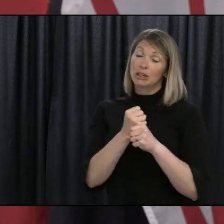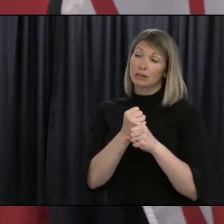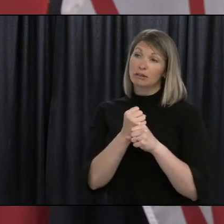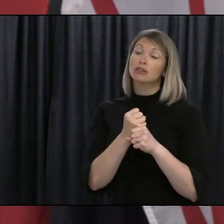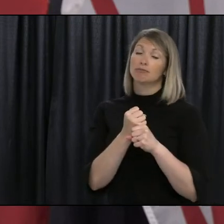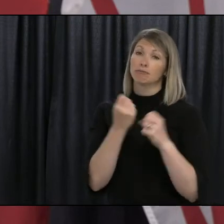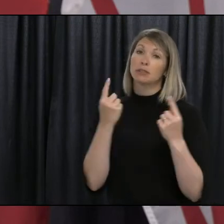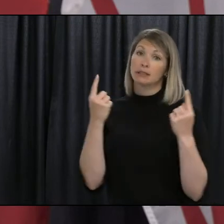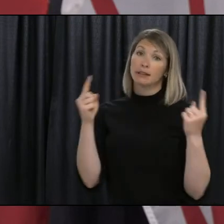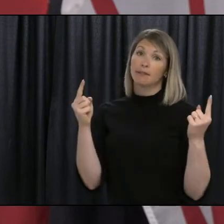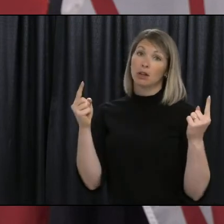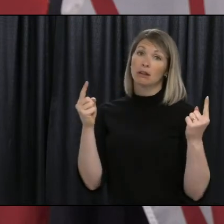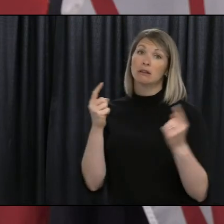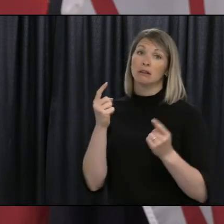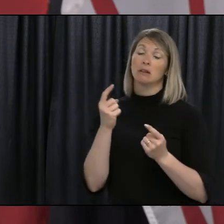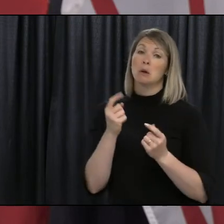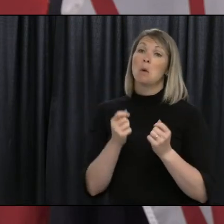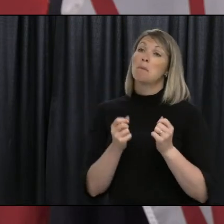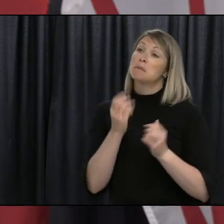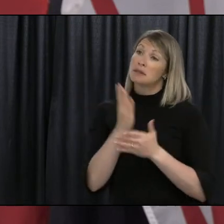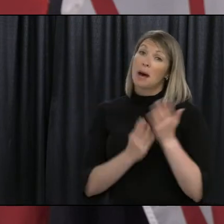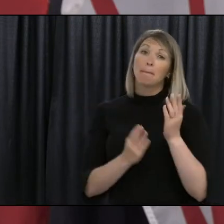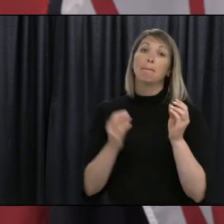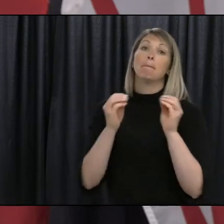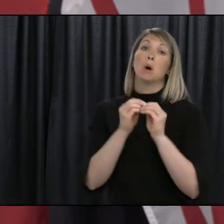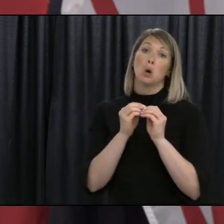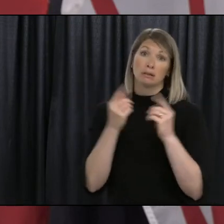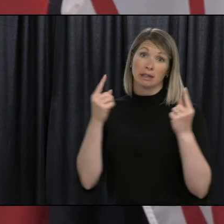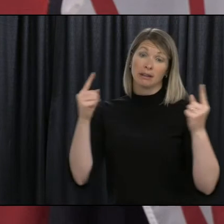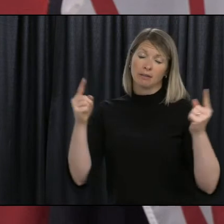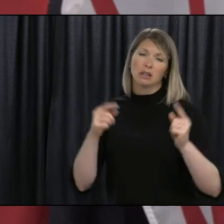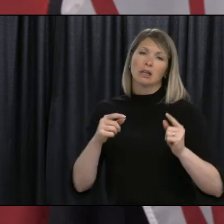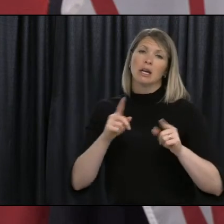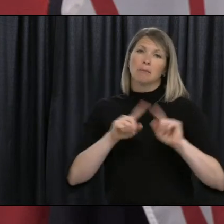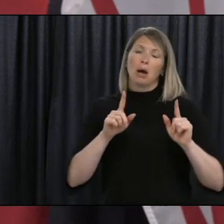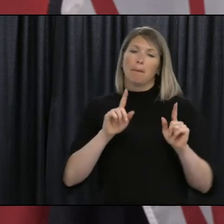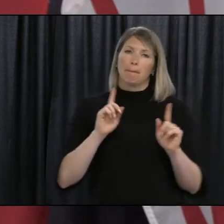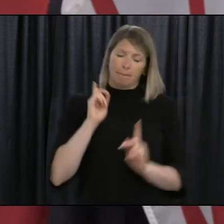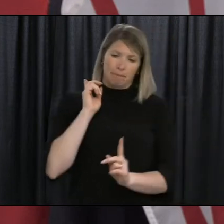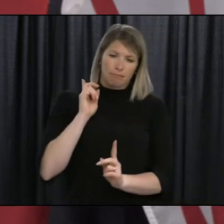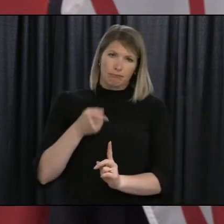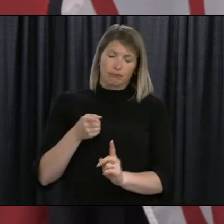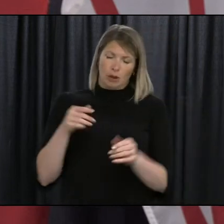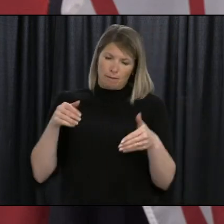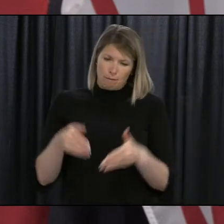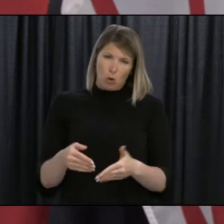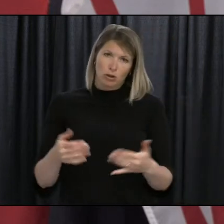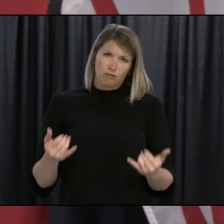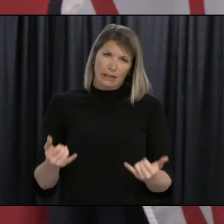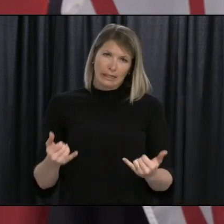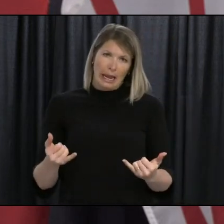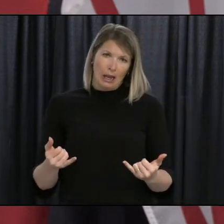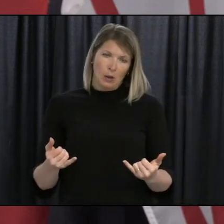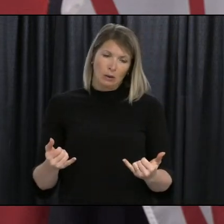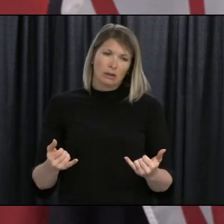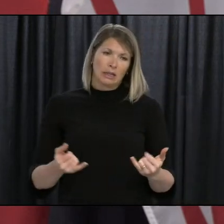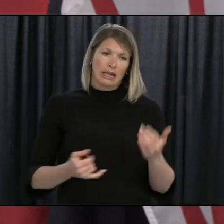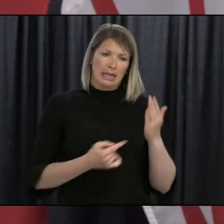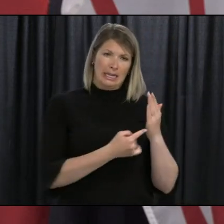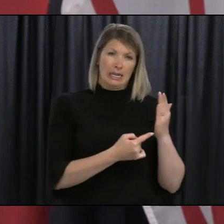focus now has to be, getting back to reducing